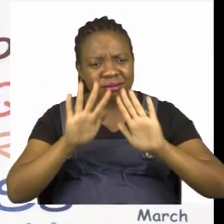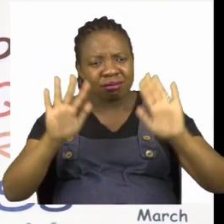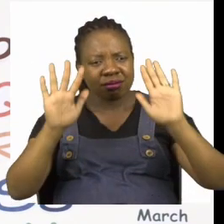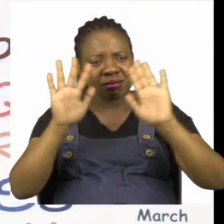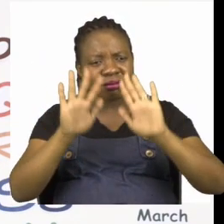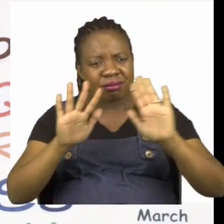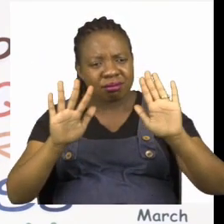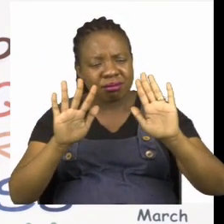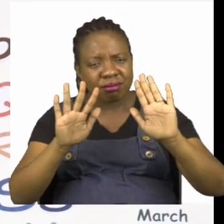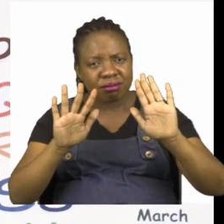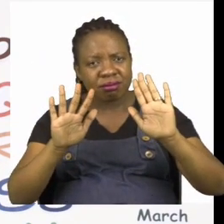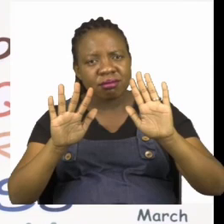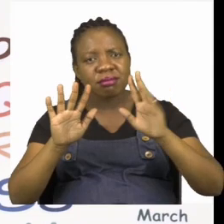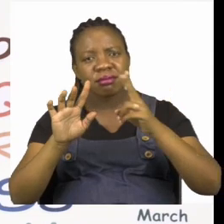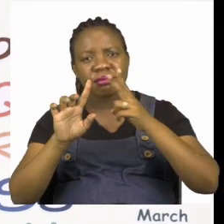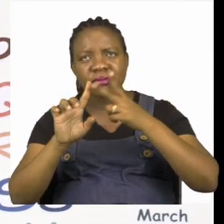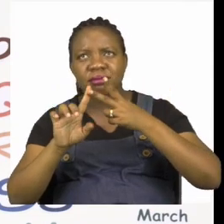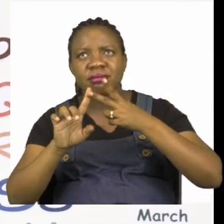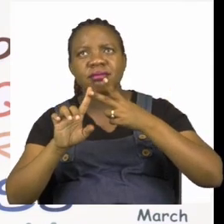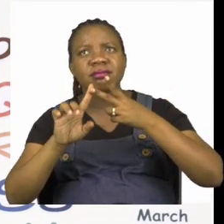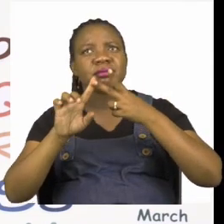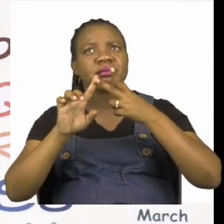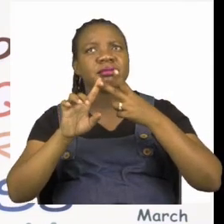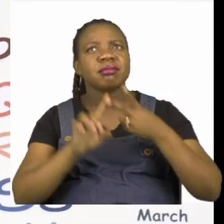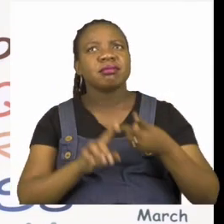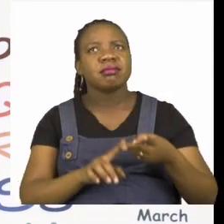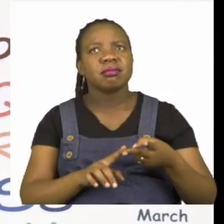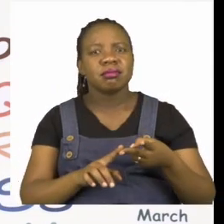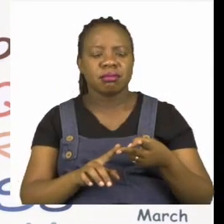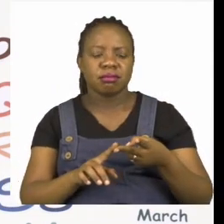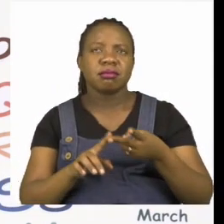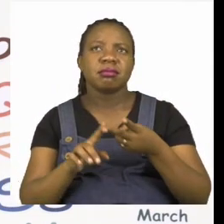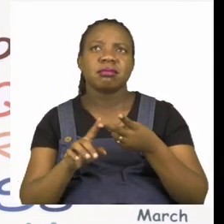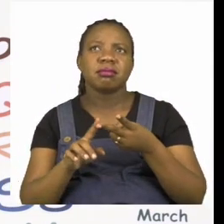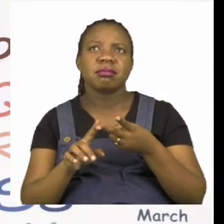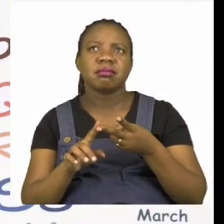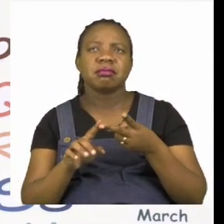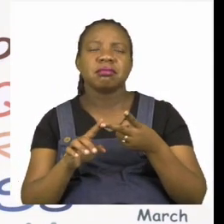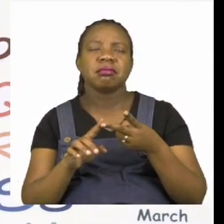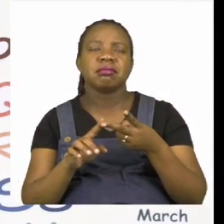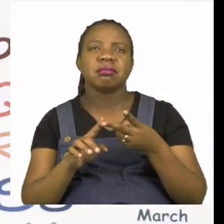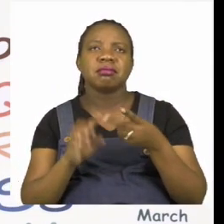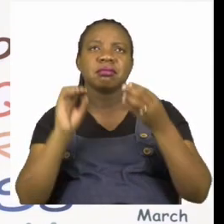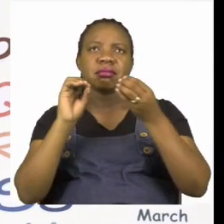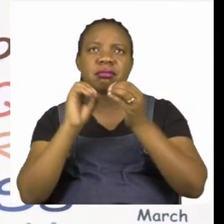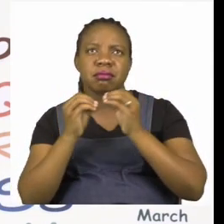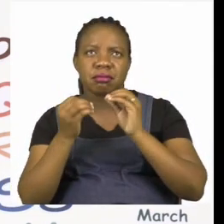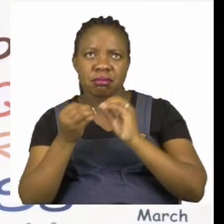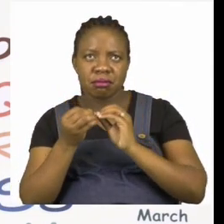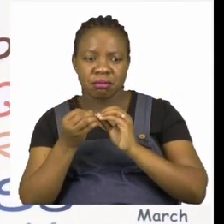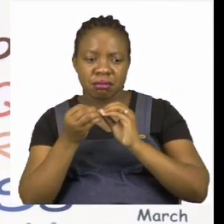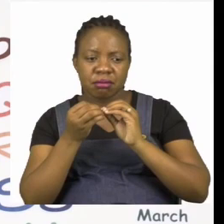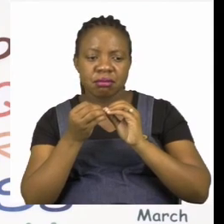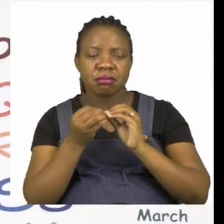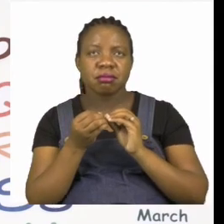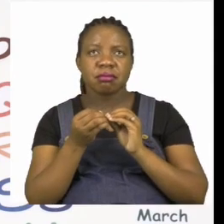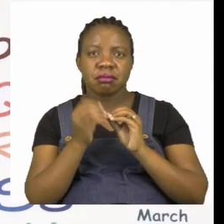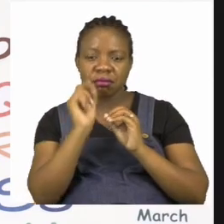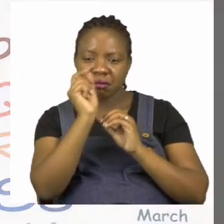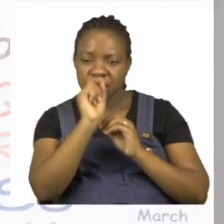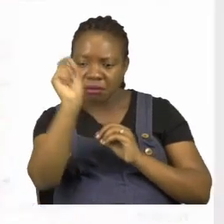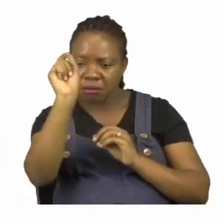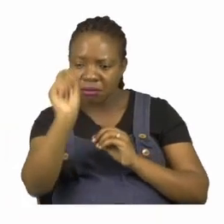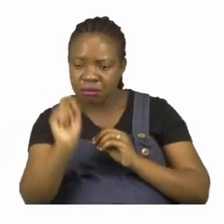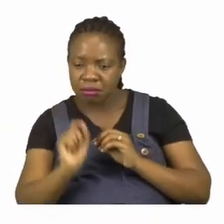down or across. When you're done with that fun exercise, it's time to move on to the next page, page